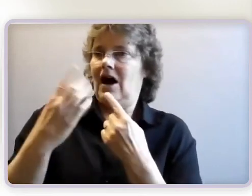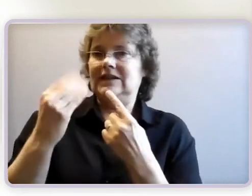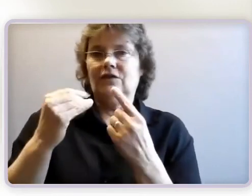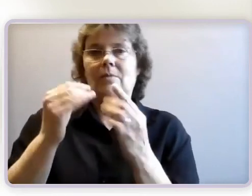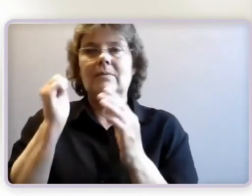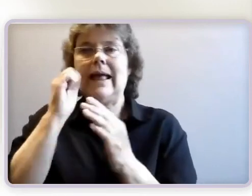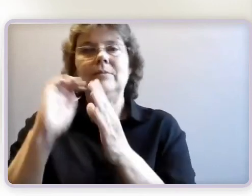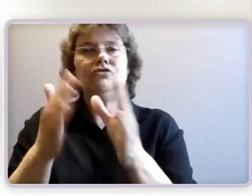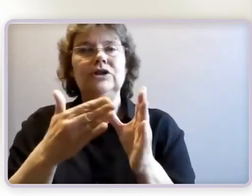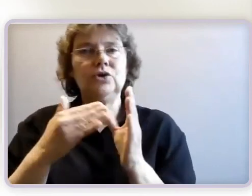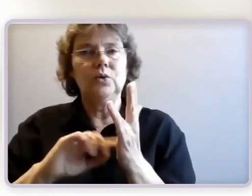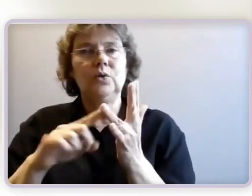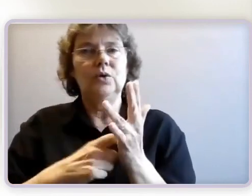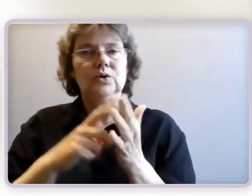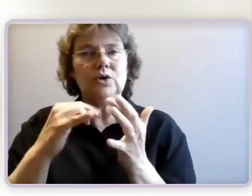service.